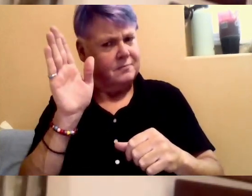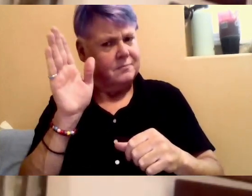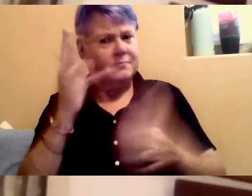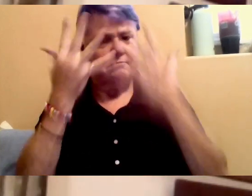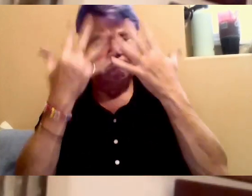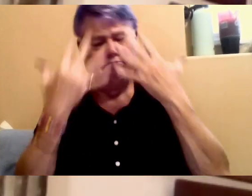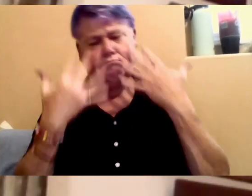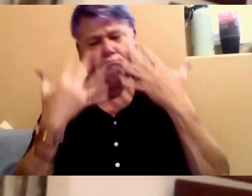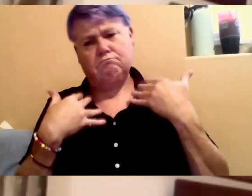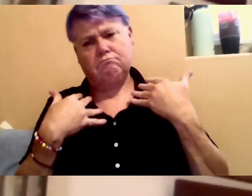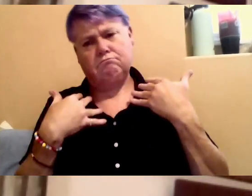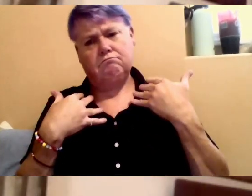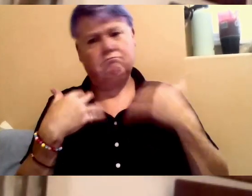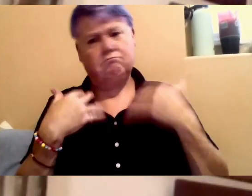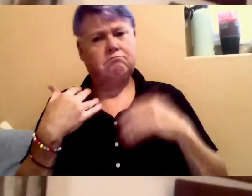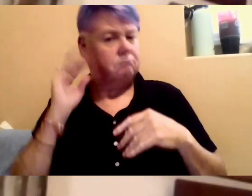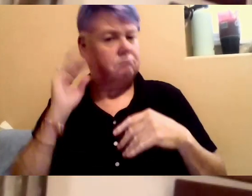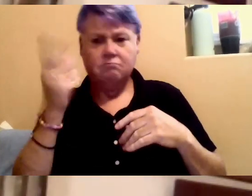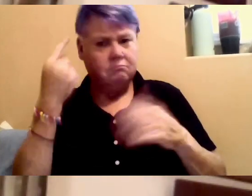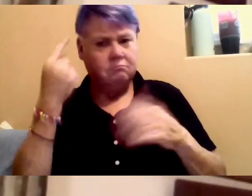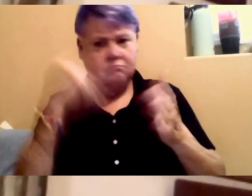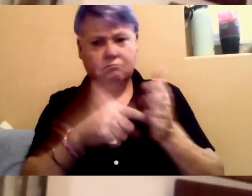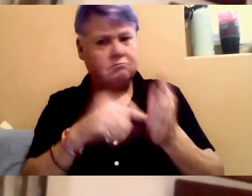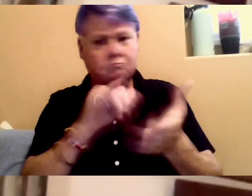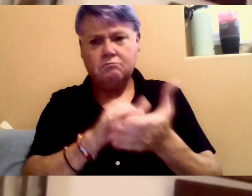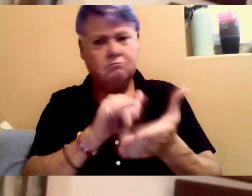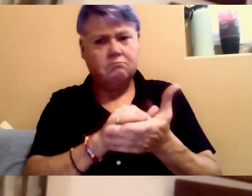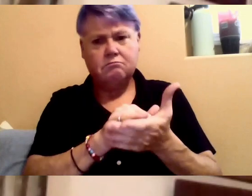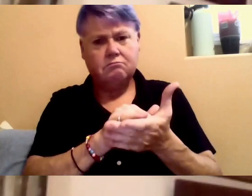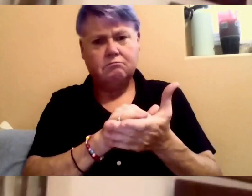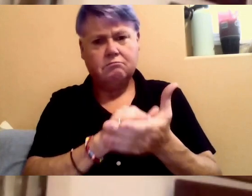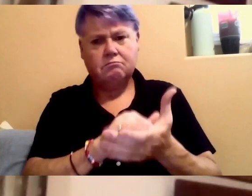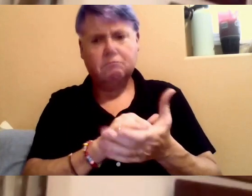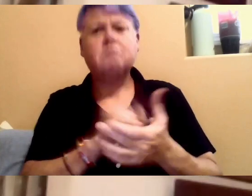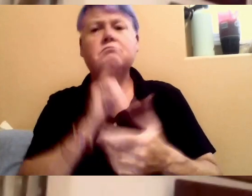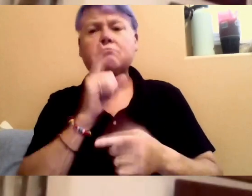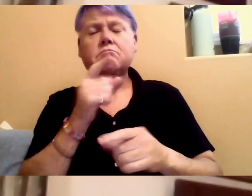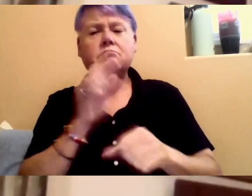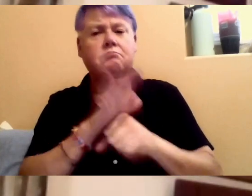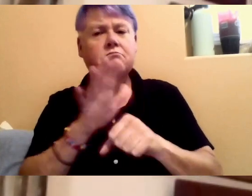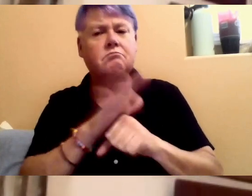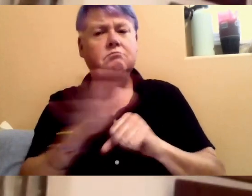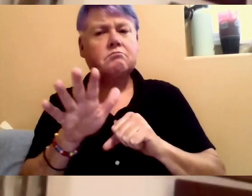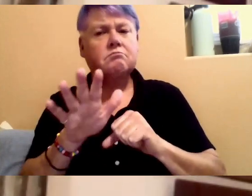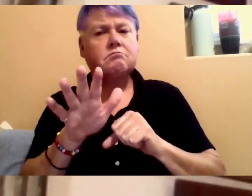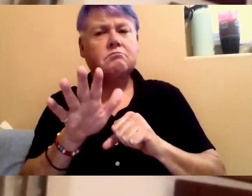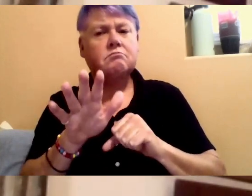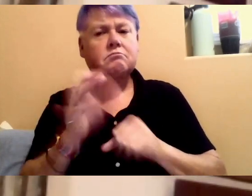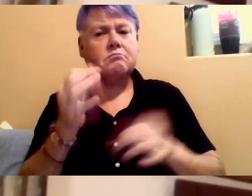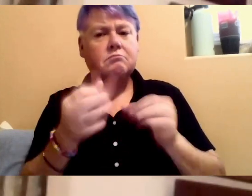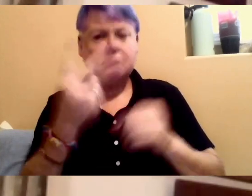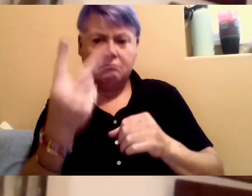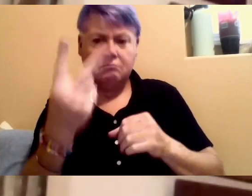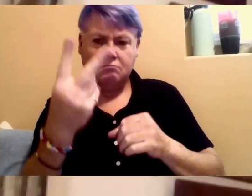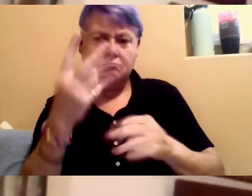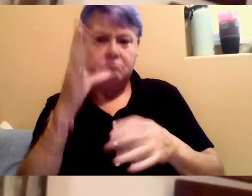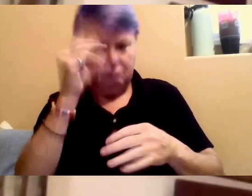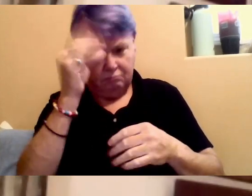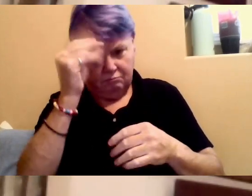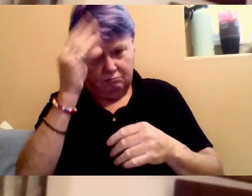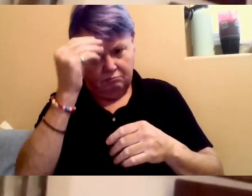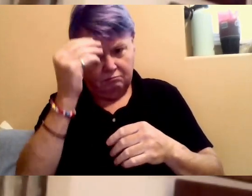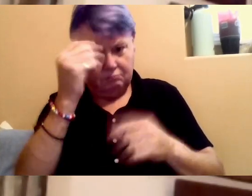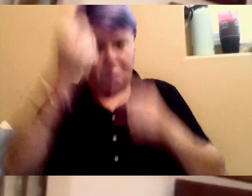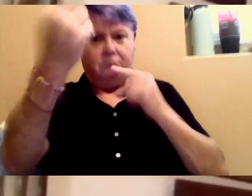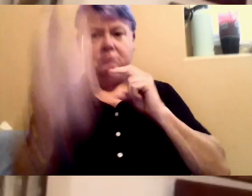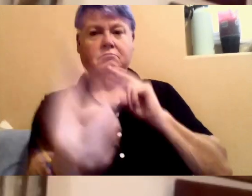Now, I'd never noticed the friends before, but sure enough, there are 2 guys talking to each other at the other end of